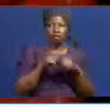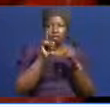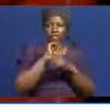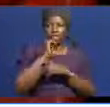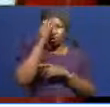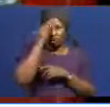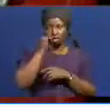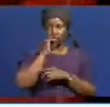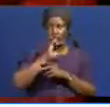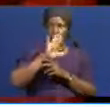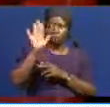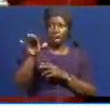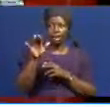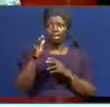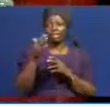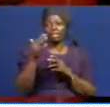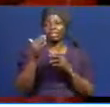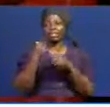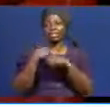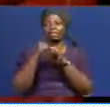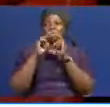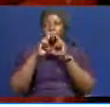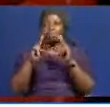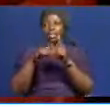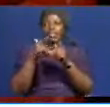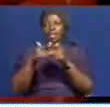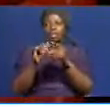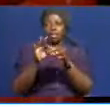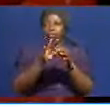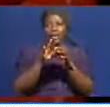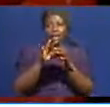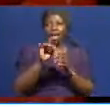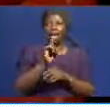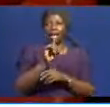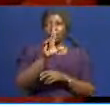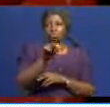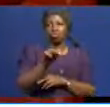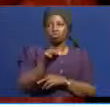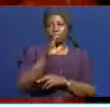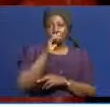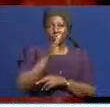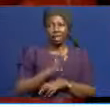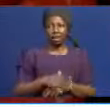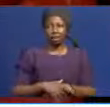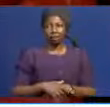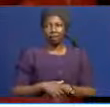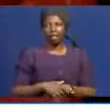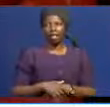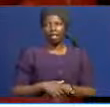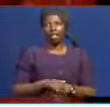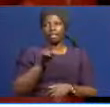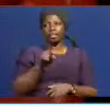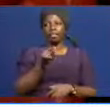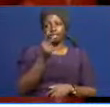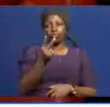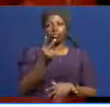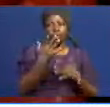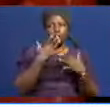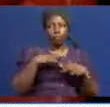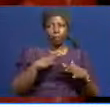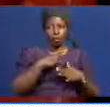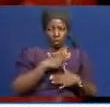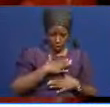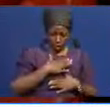why don't they go back and make peace and come together? No, Mr. Speaker. These two individuals,